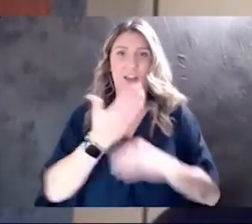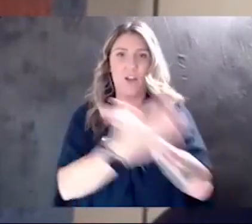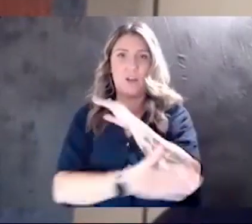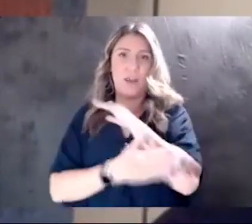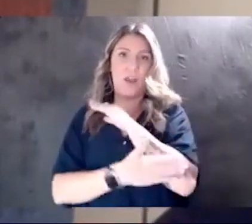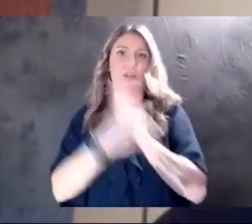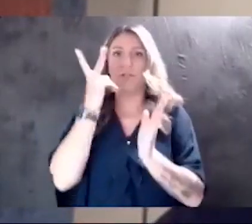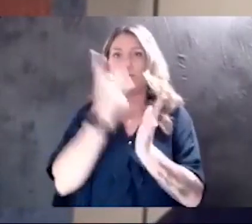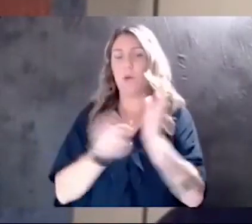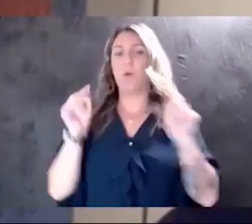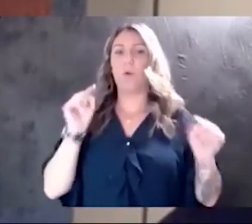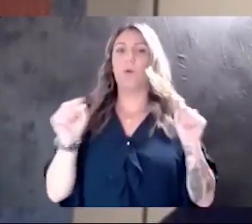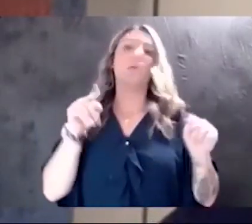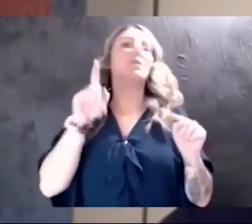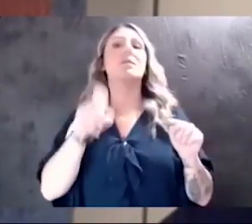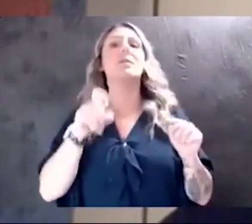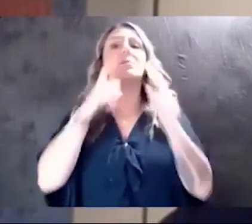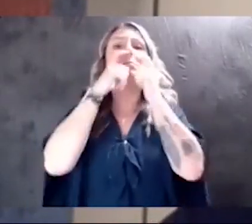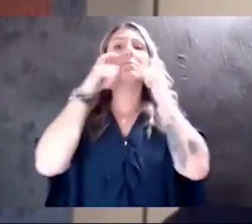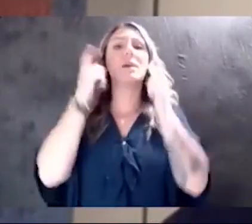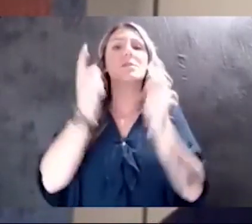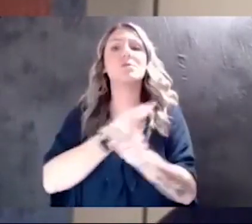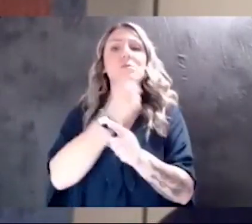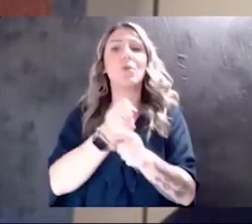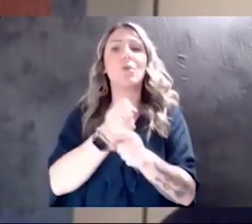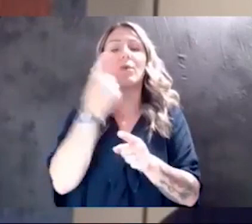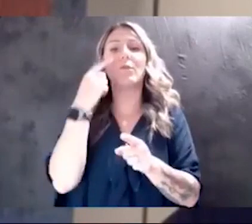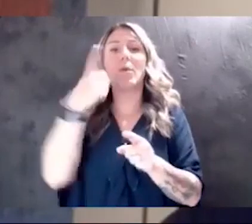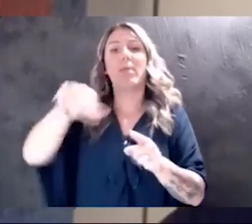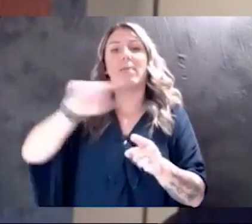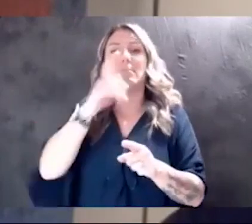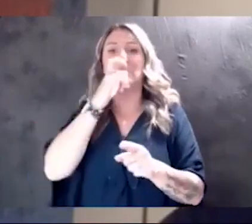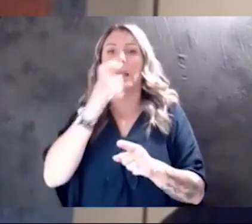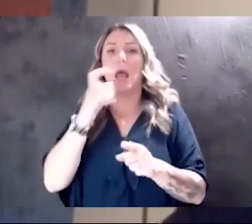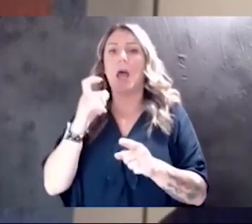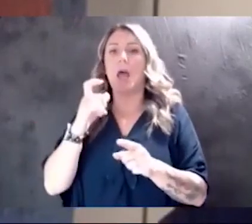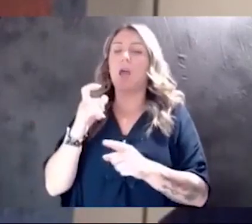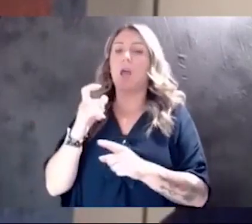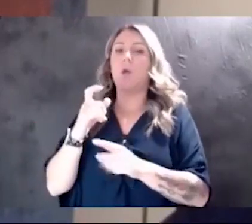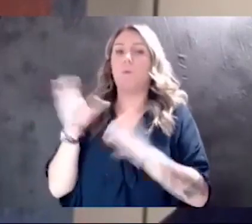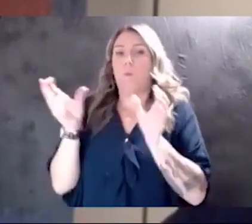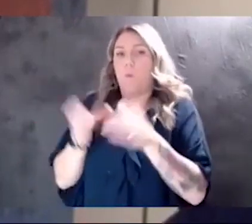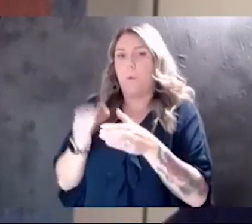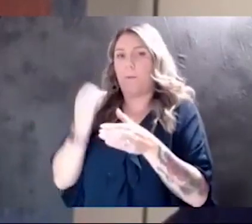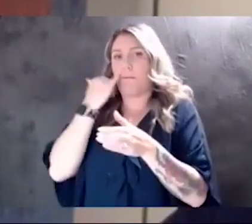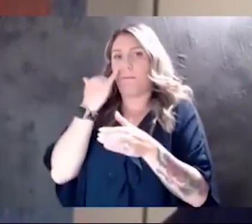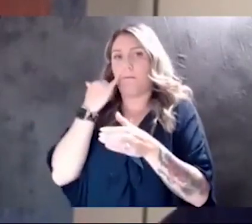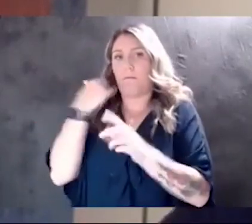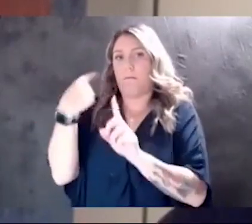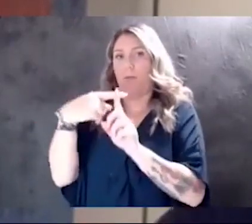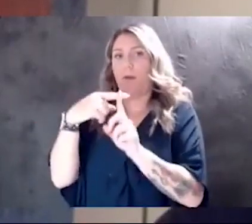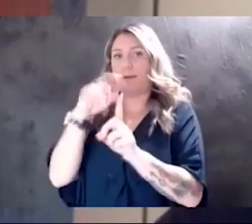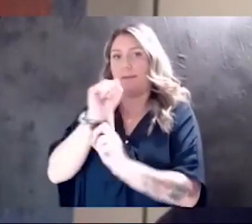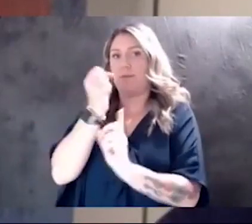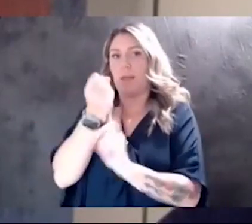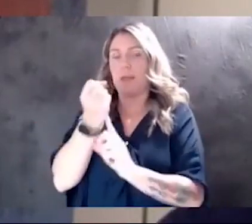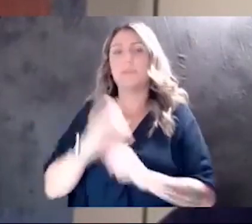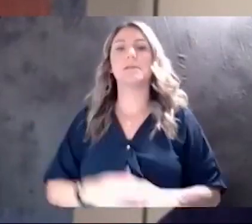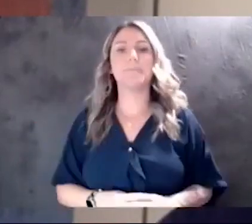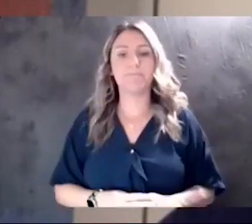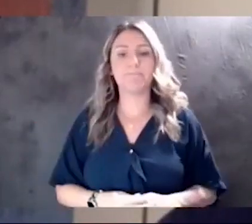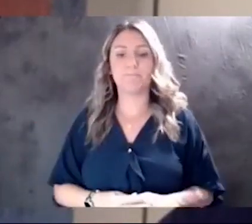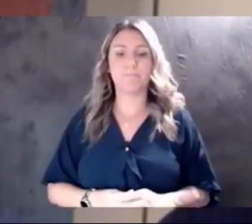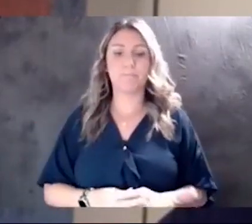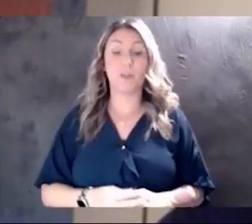parties need to be masked appropriately in order for them not to quarantine if there's a positive case. So we really would want